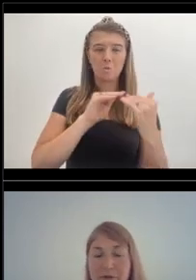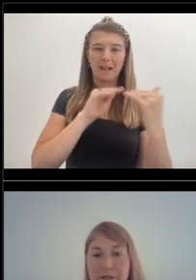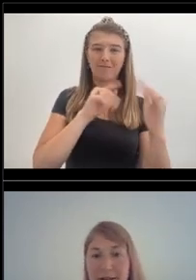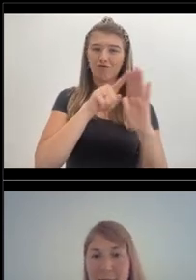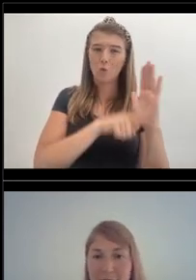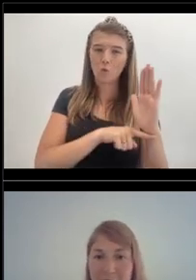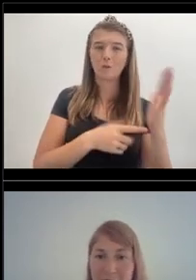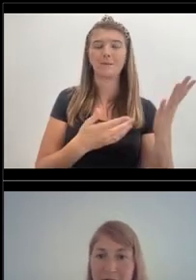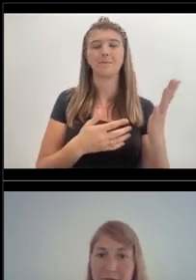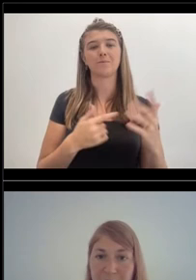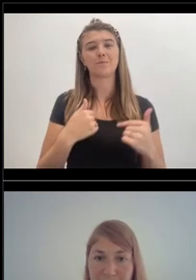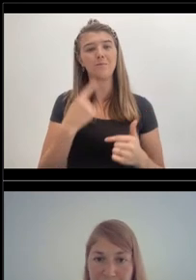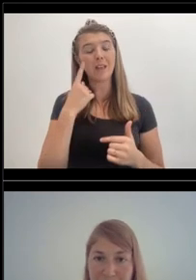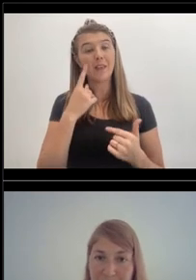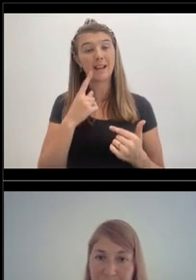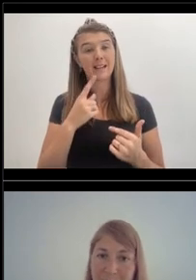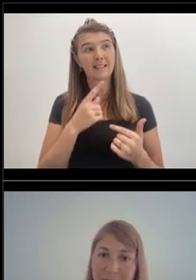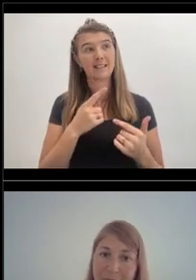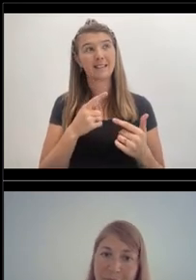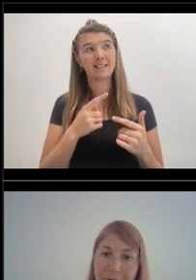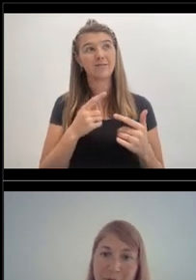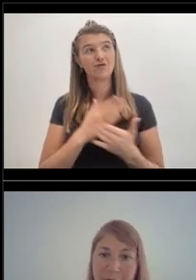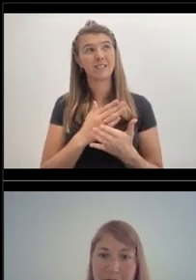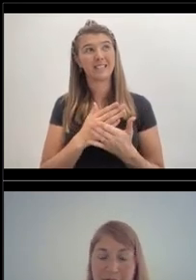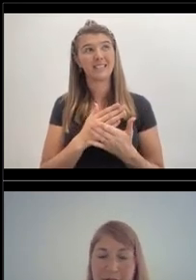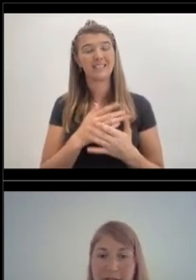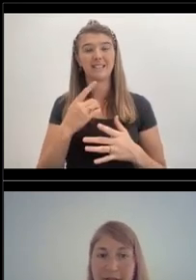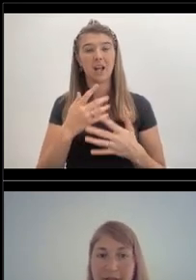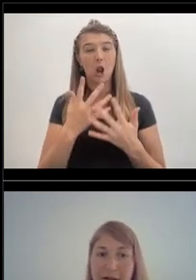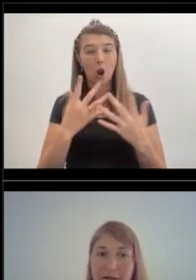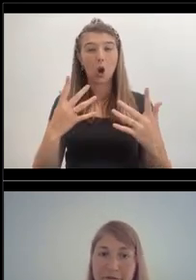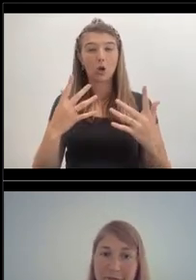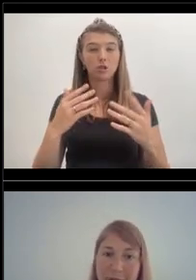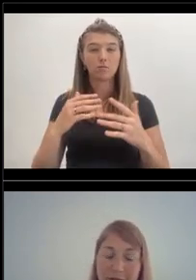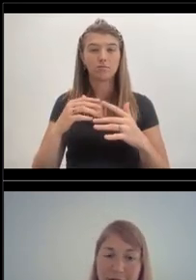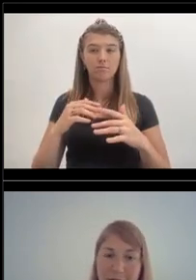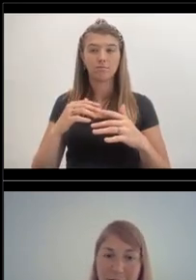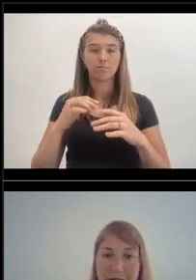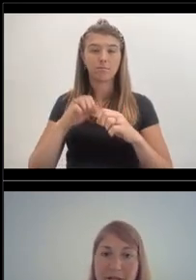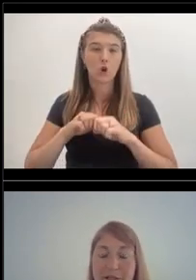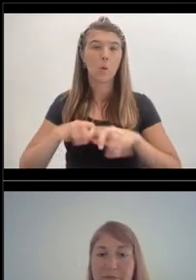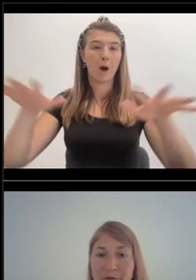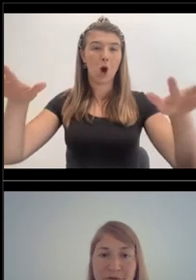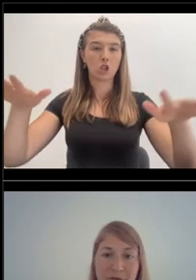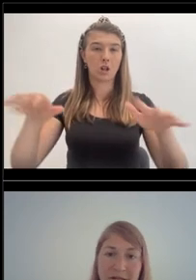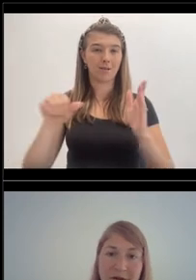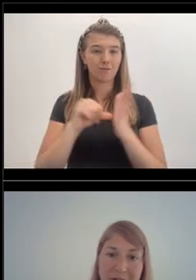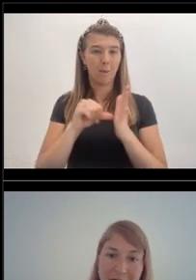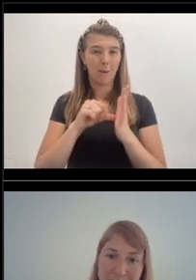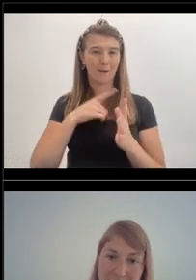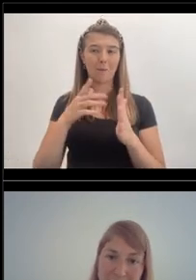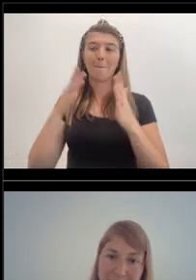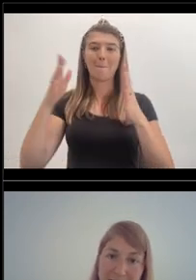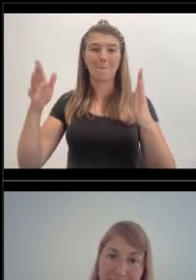have turned a little bit on the commercial problem, because I think a lot of bigger packaging producers are